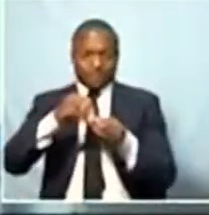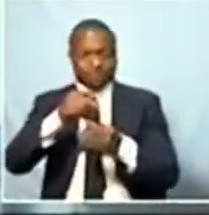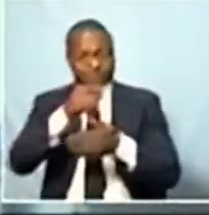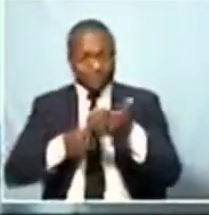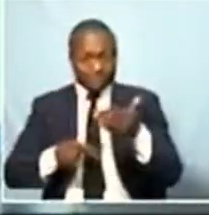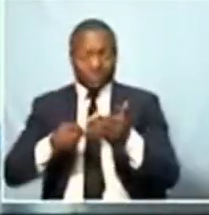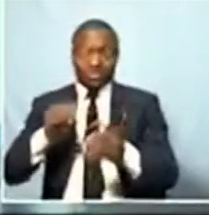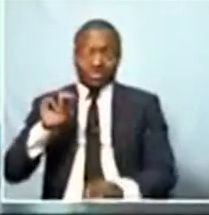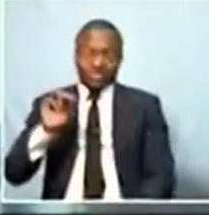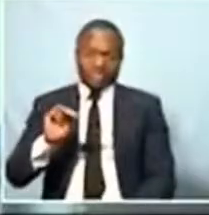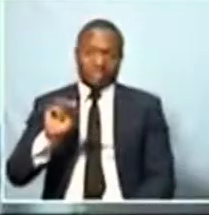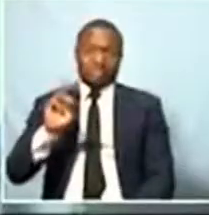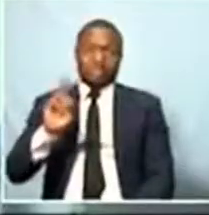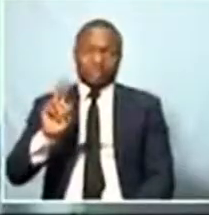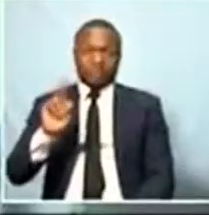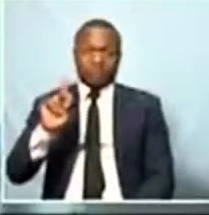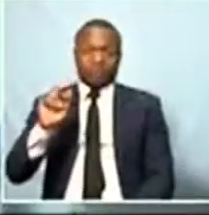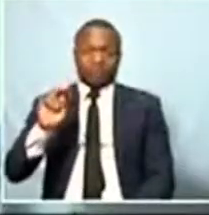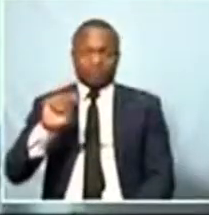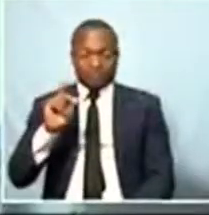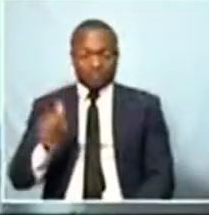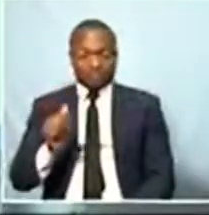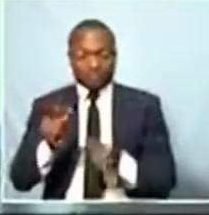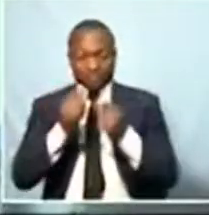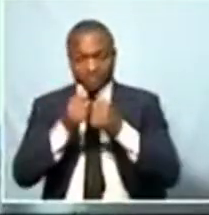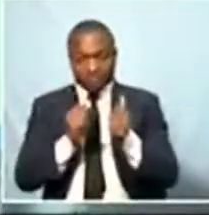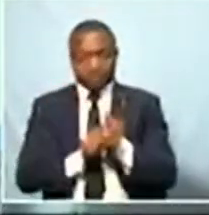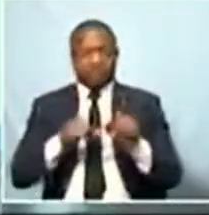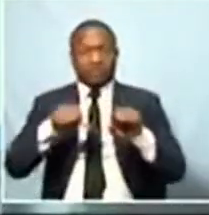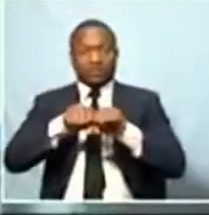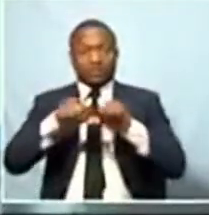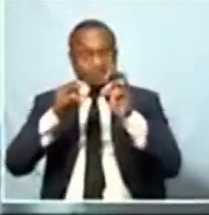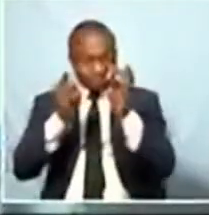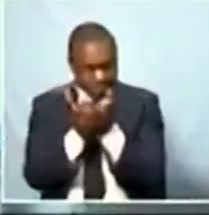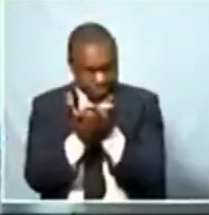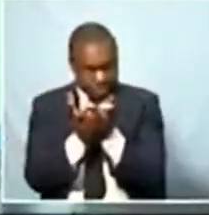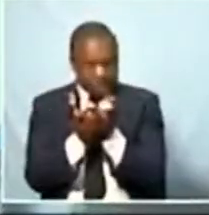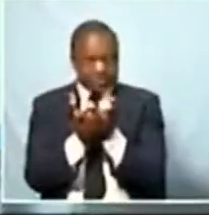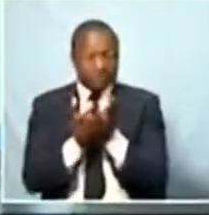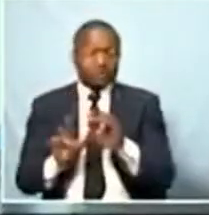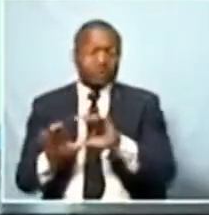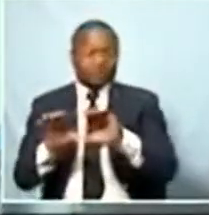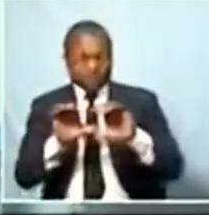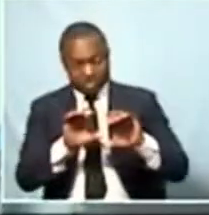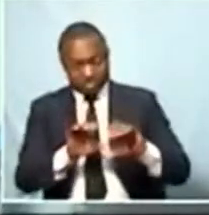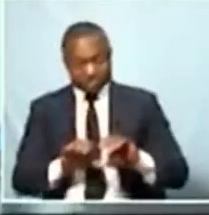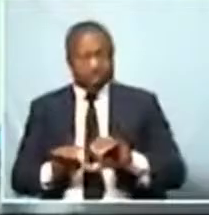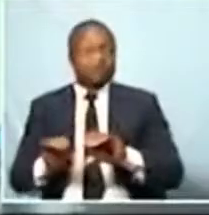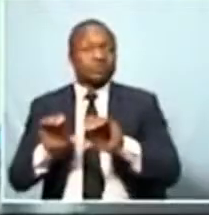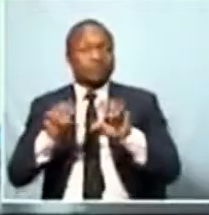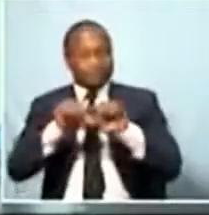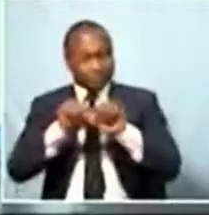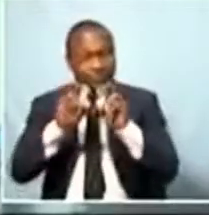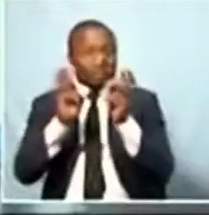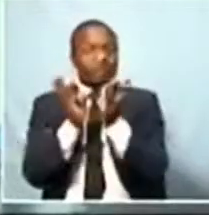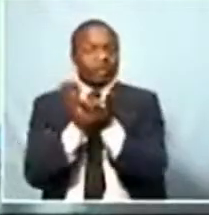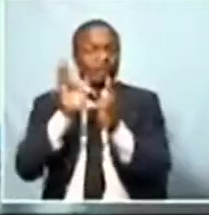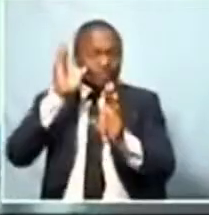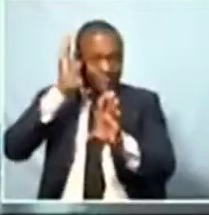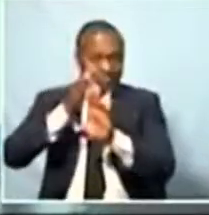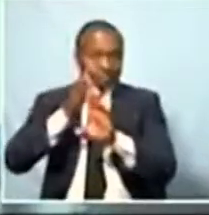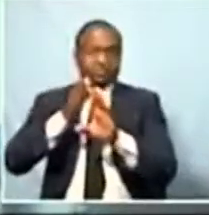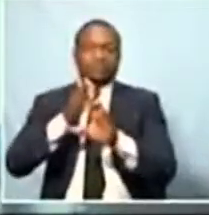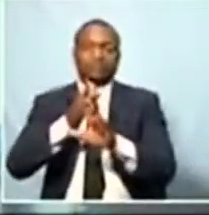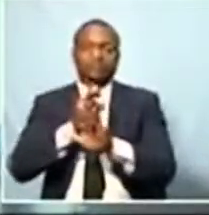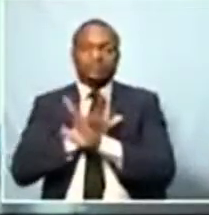Mudenda spoke about on the workshops, capacity building. Yes, we have conducted workshops specifically for police